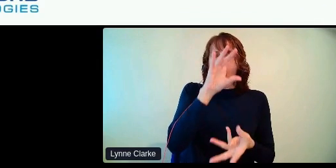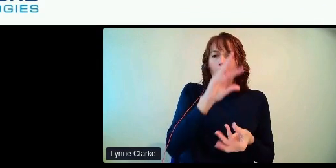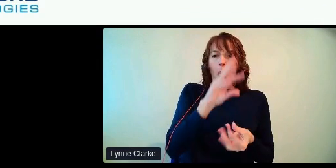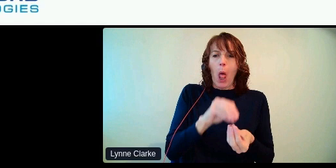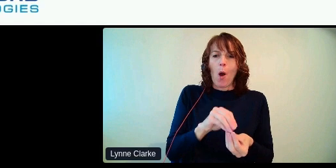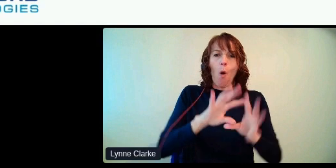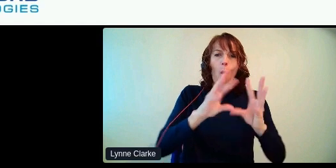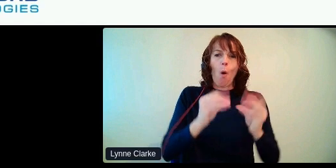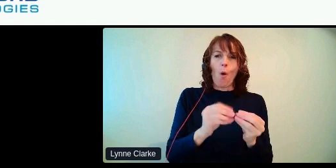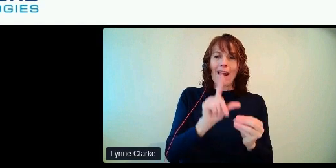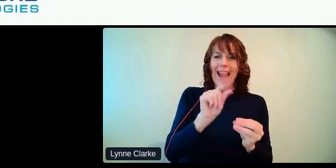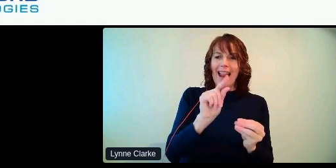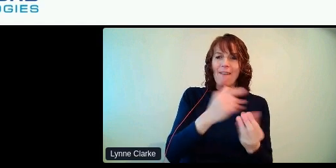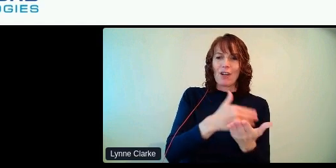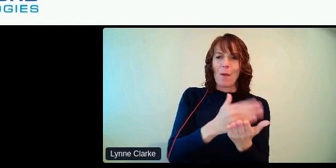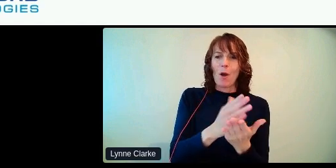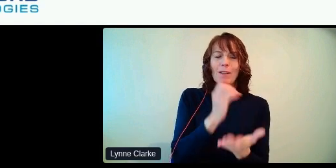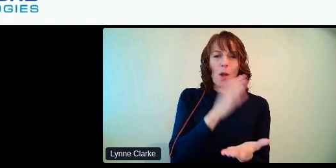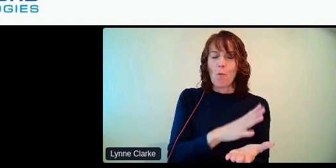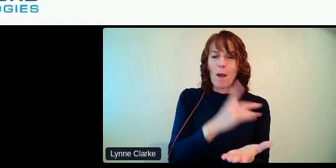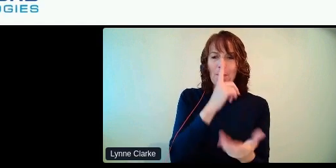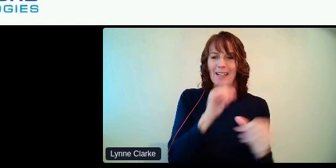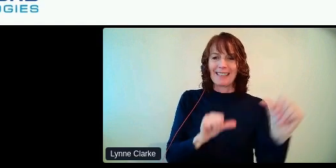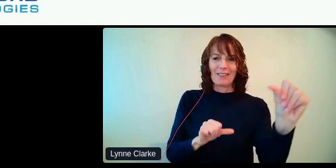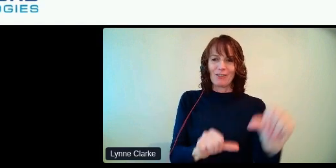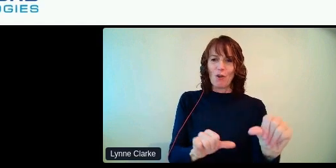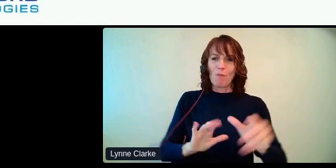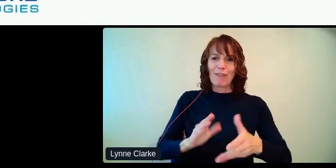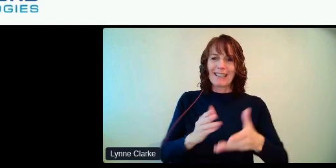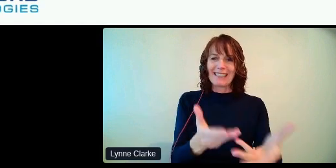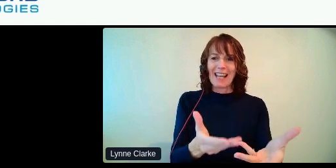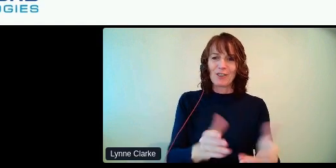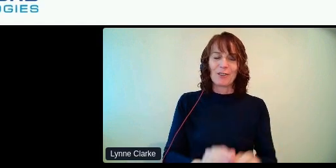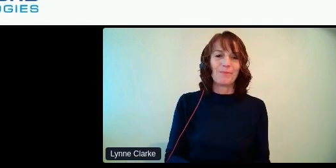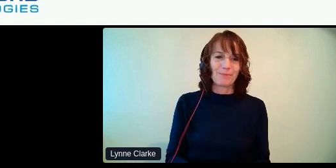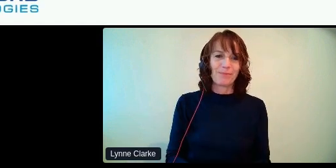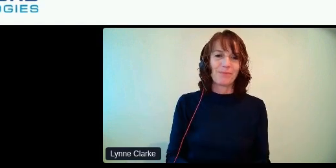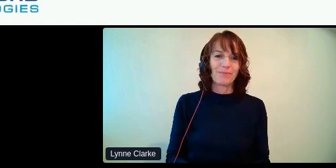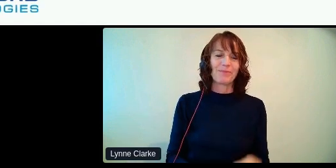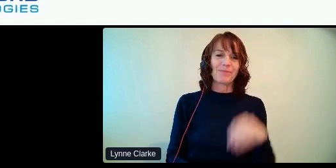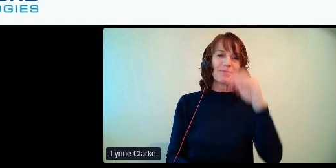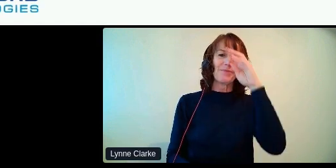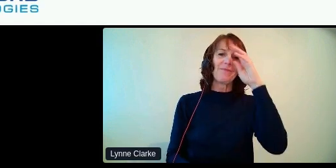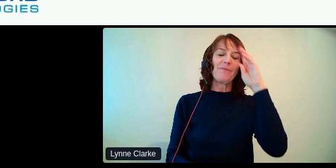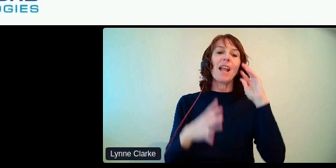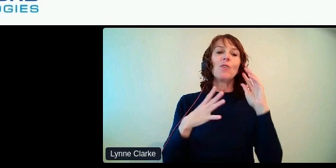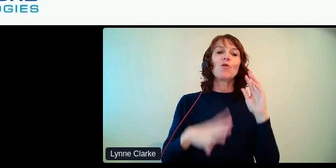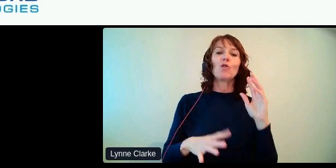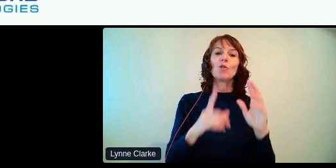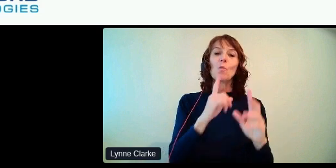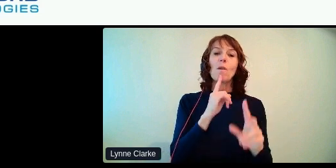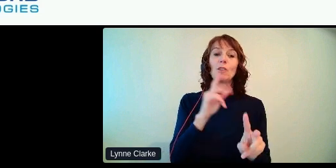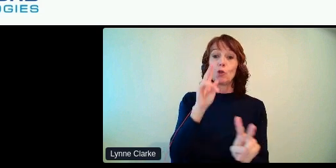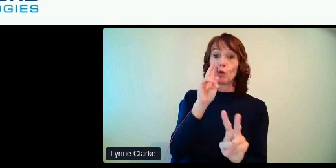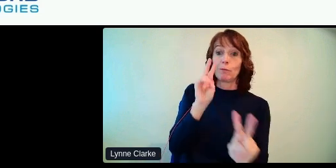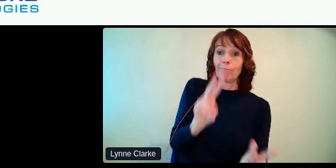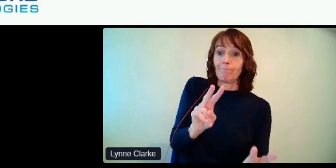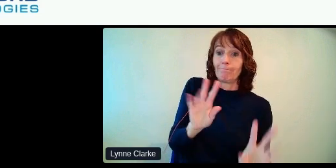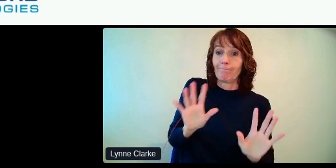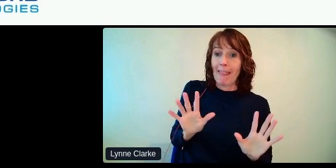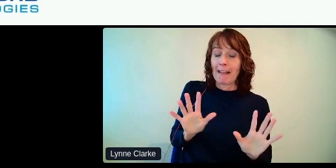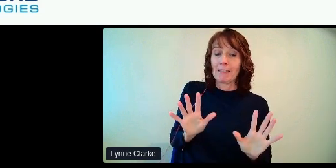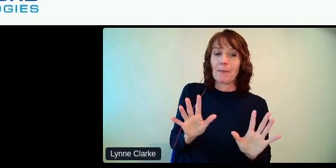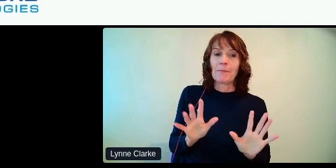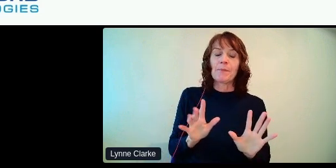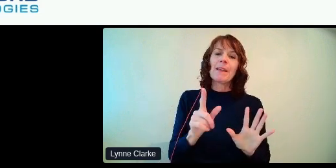quite a lot to fit into a short presentation. So I just wanted to give you a short peek at that. But if I was